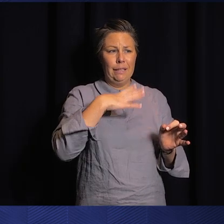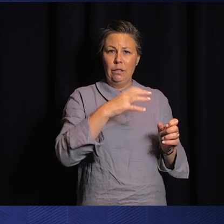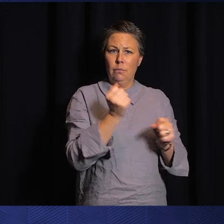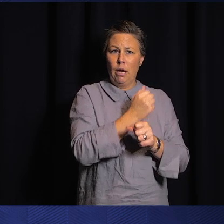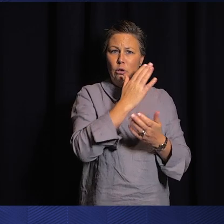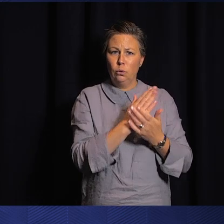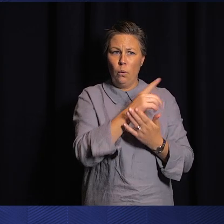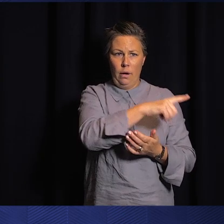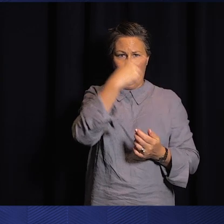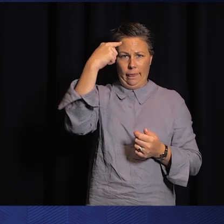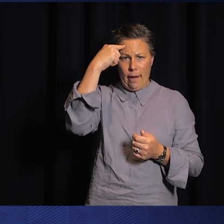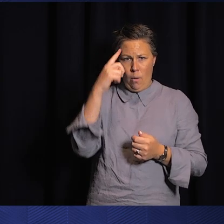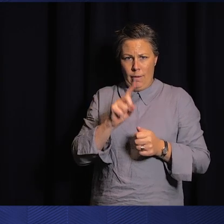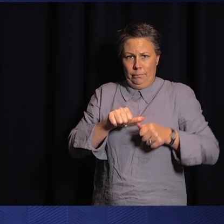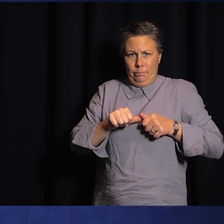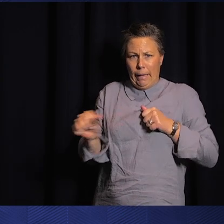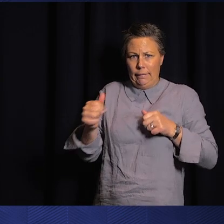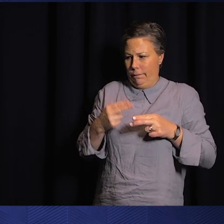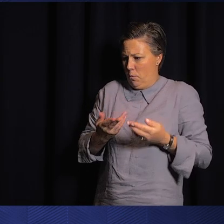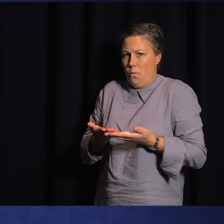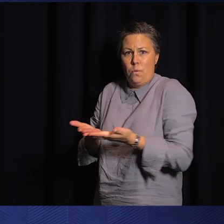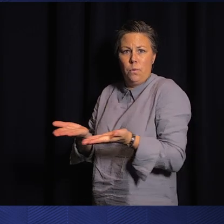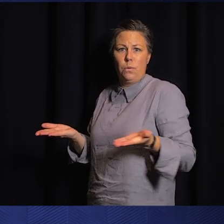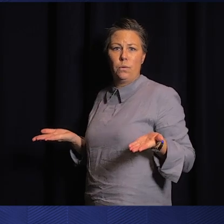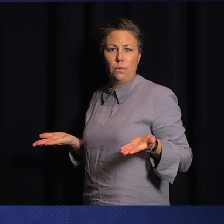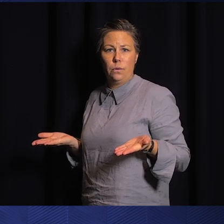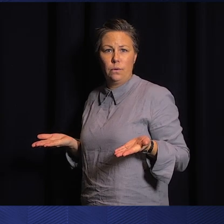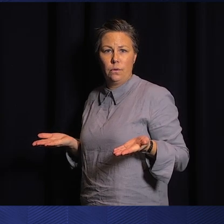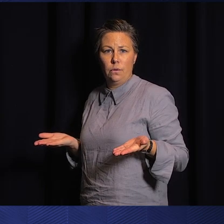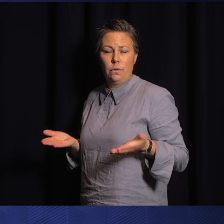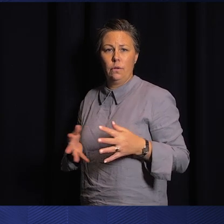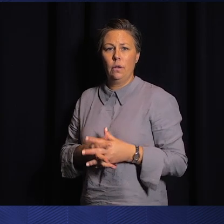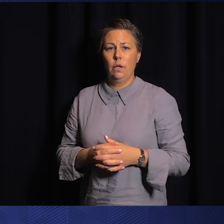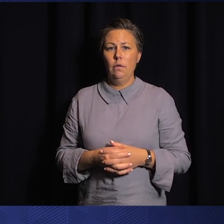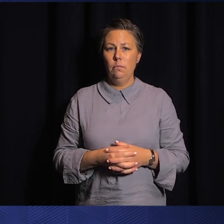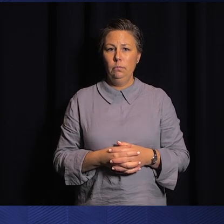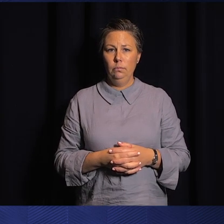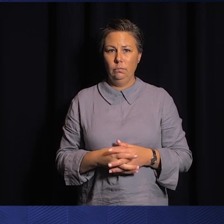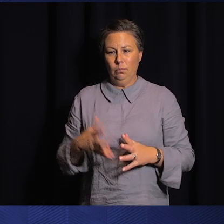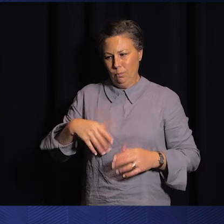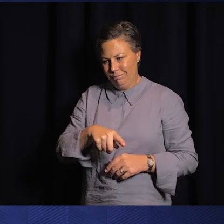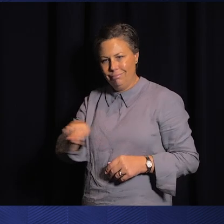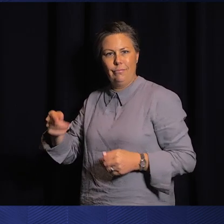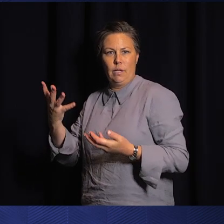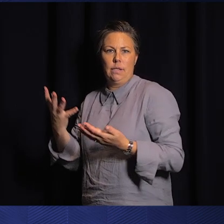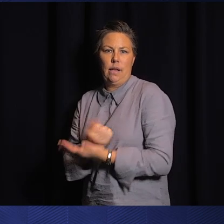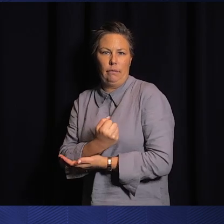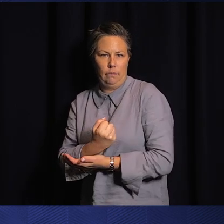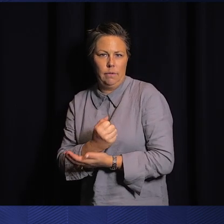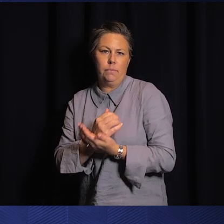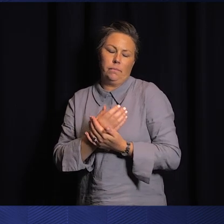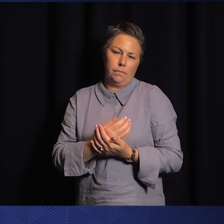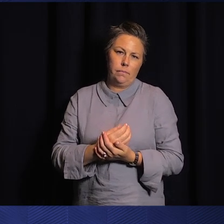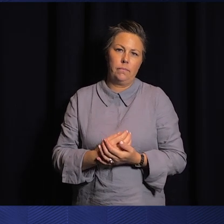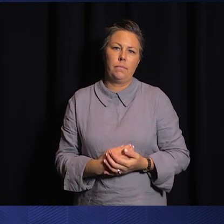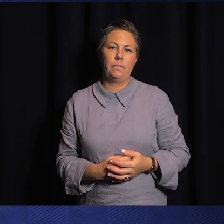strategic visions and objectives to implement how these people can be protected. But in the end of the day,